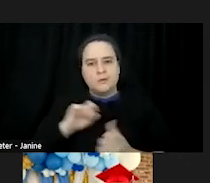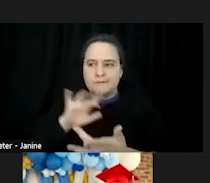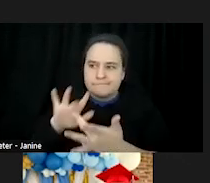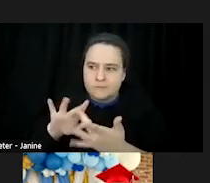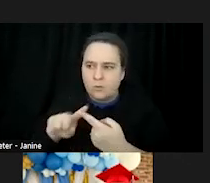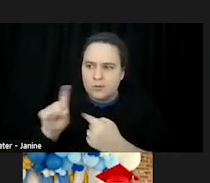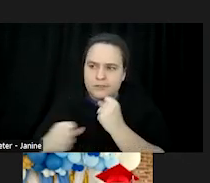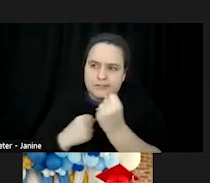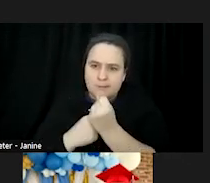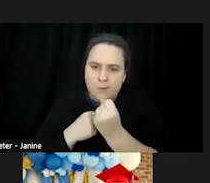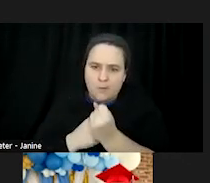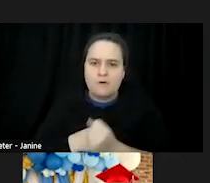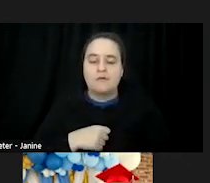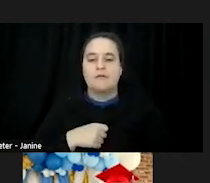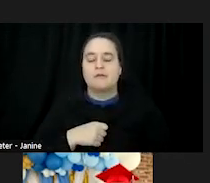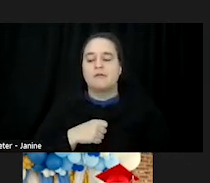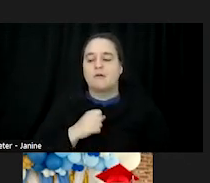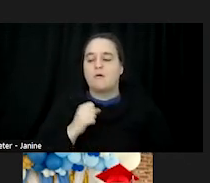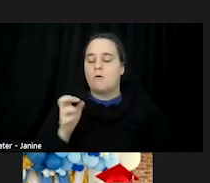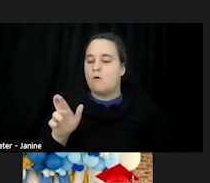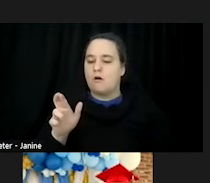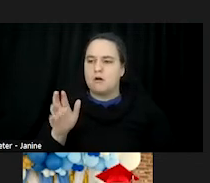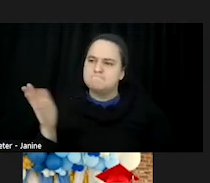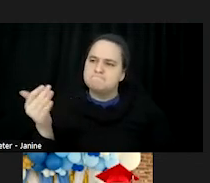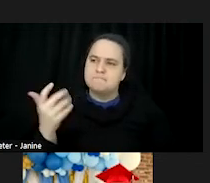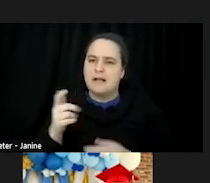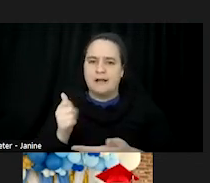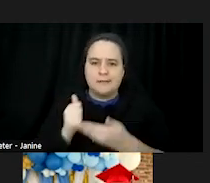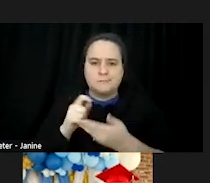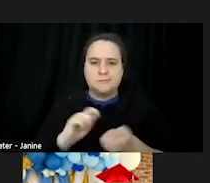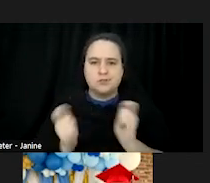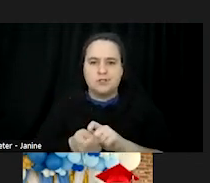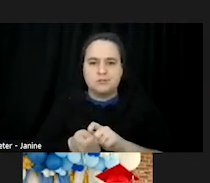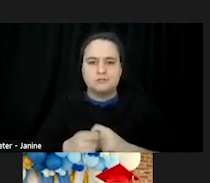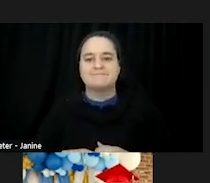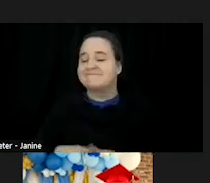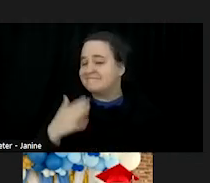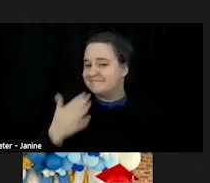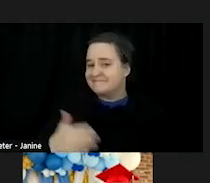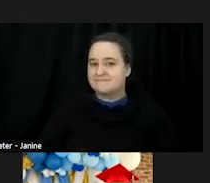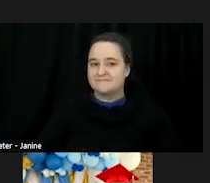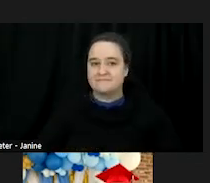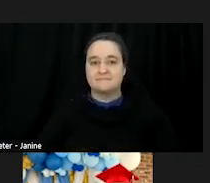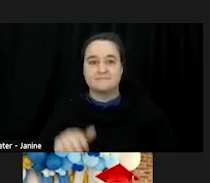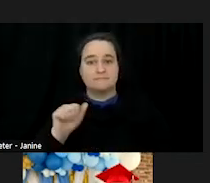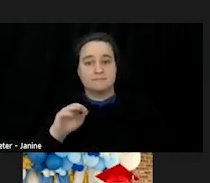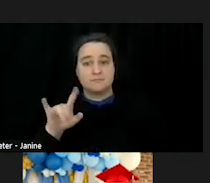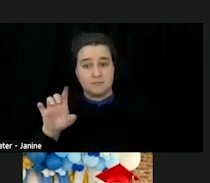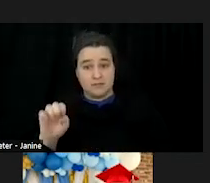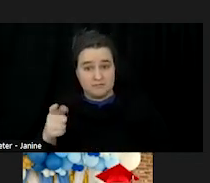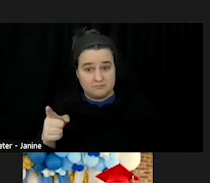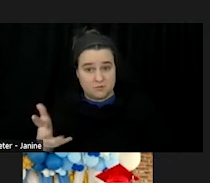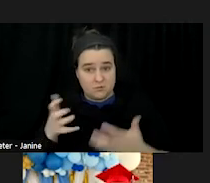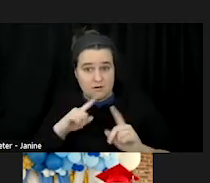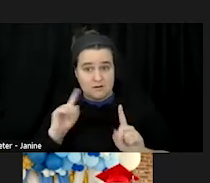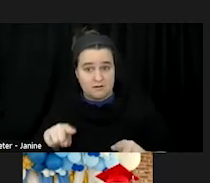more support or you need things to be a little different. Okay. Thank you. Amelie, do you want to